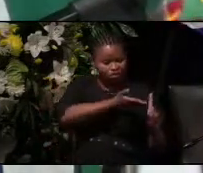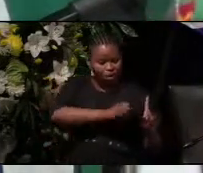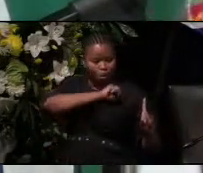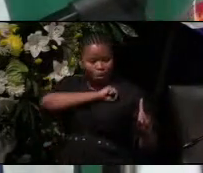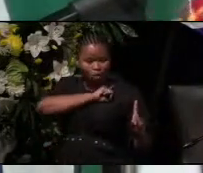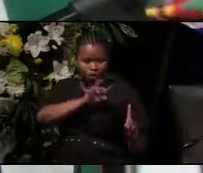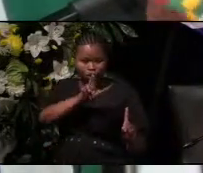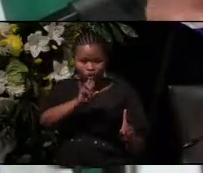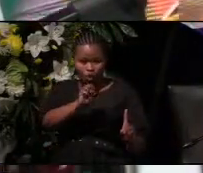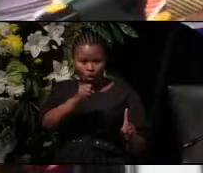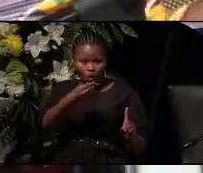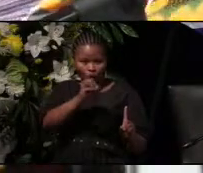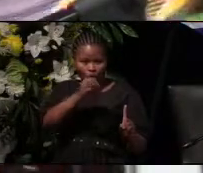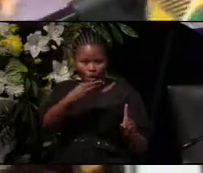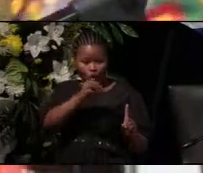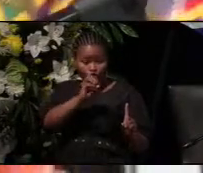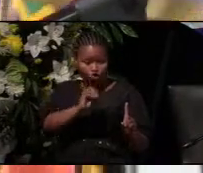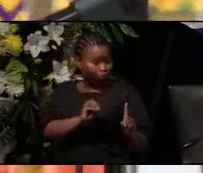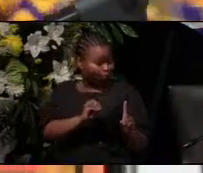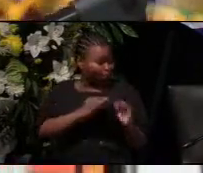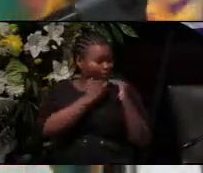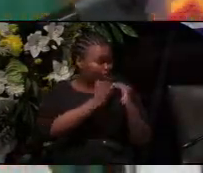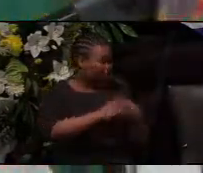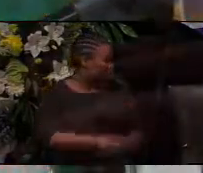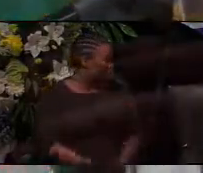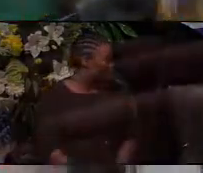you congresso thank you